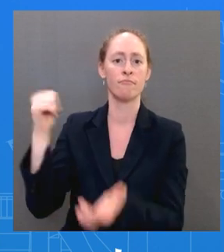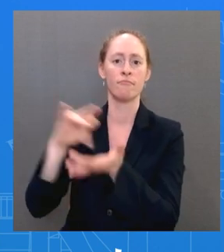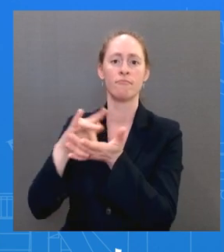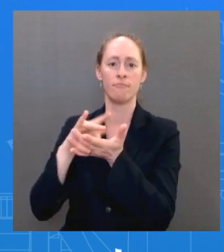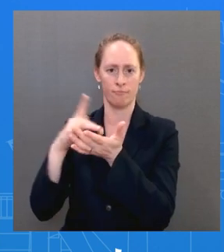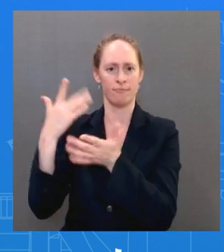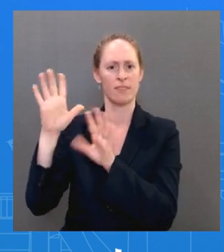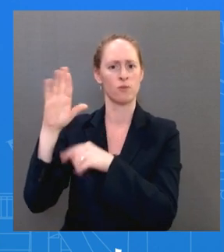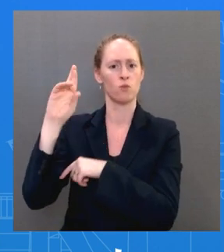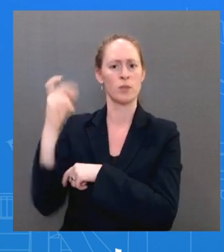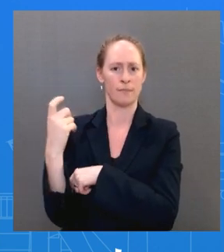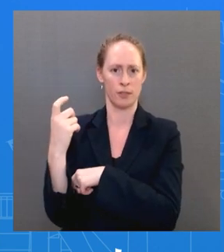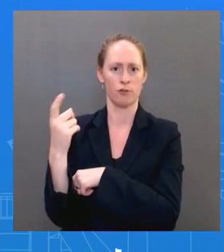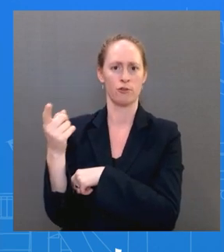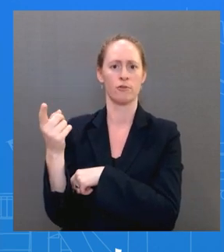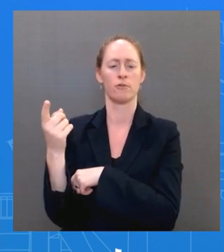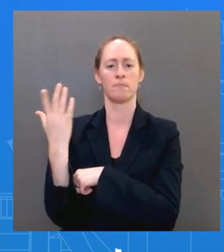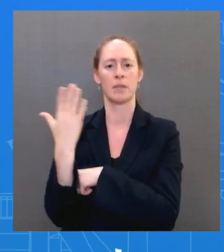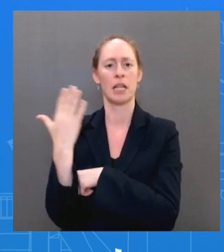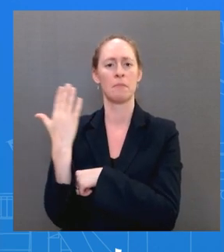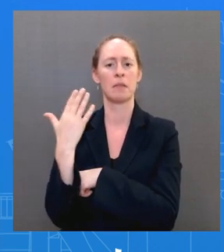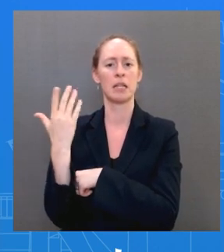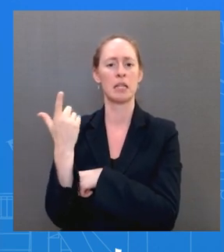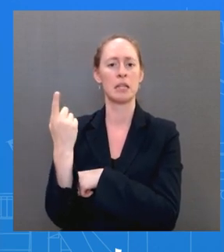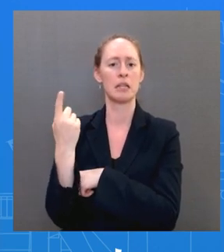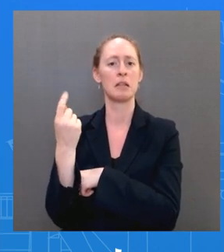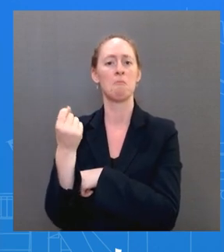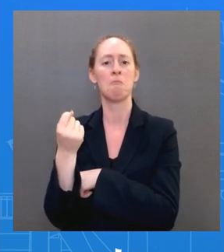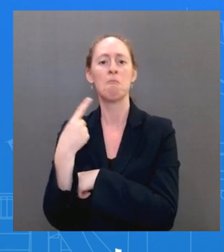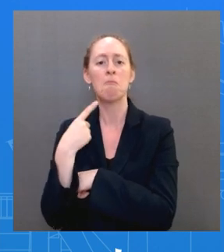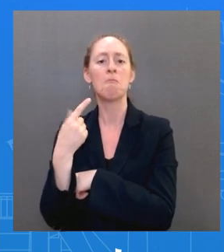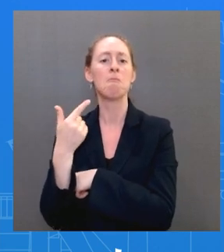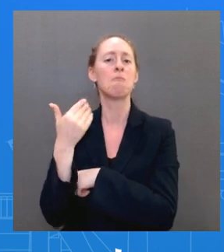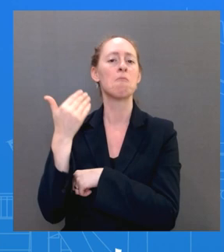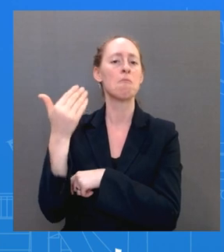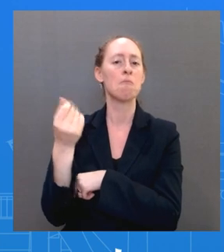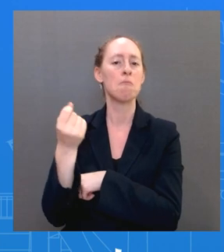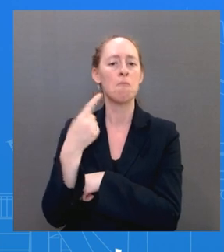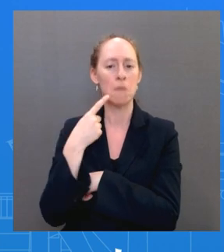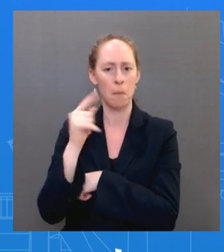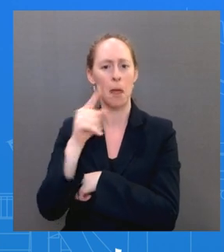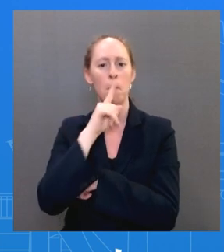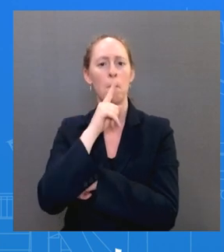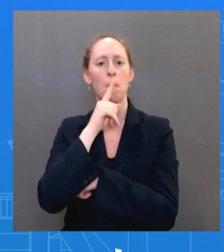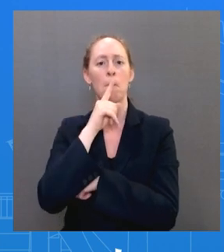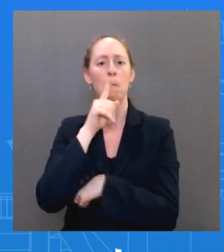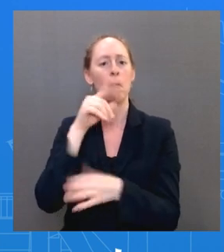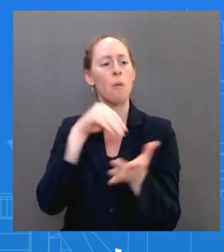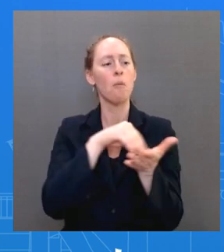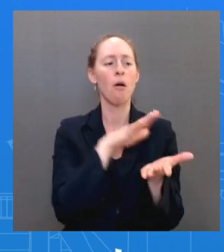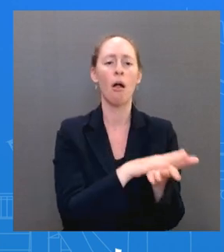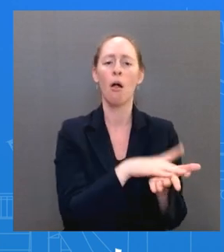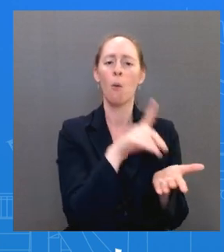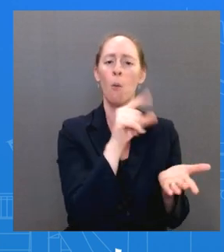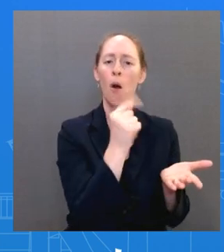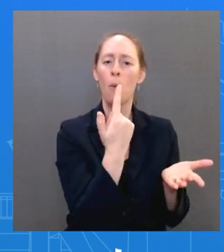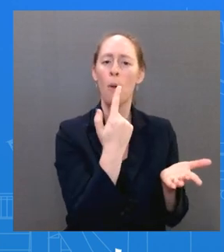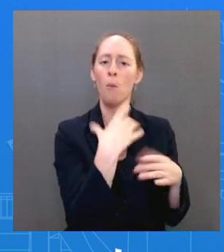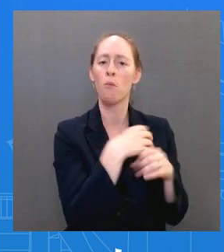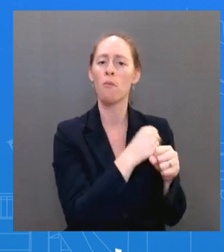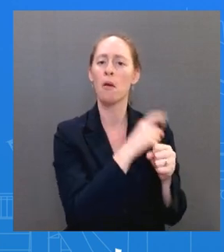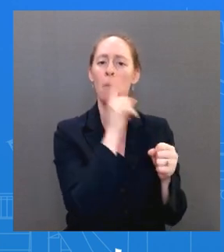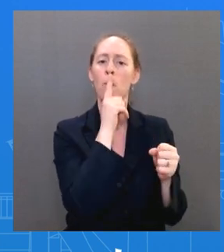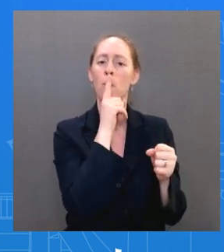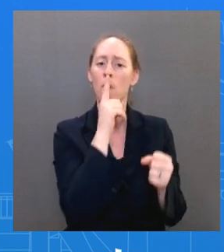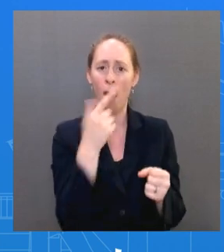his 2021 health summary? Yeah, not that I'm aware of. And then why are we not hearing from Dr. O'Connor on this? I understand